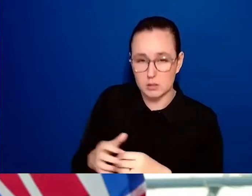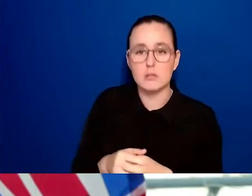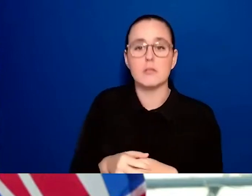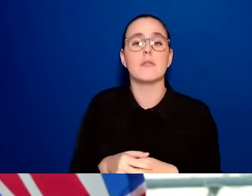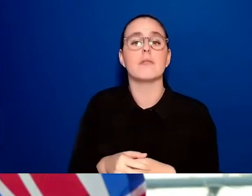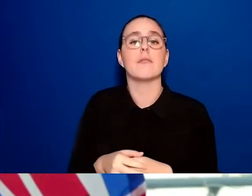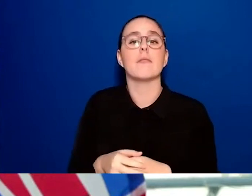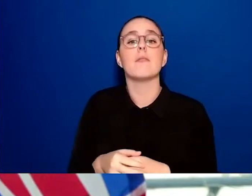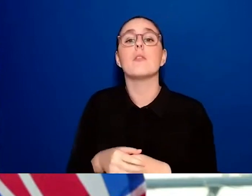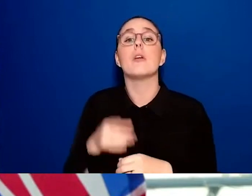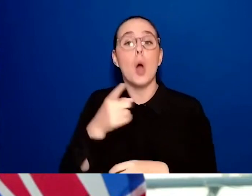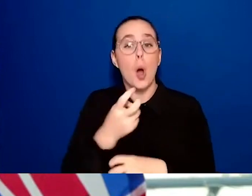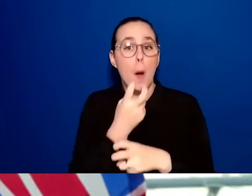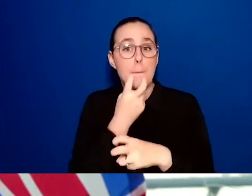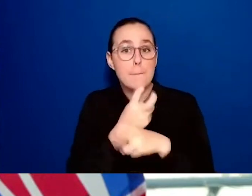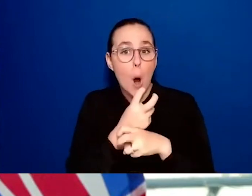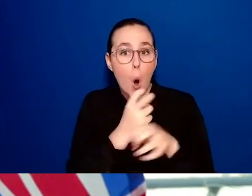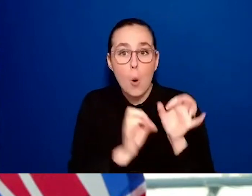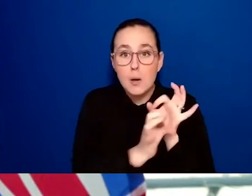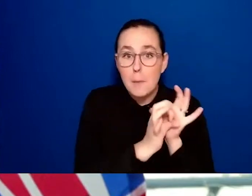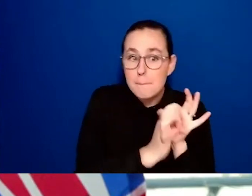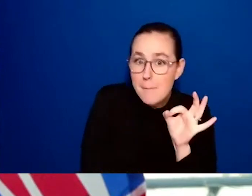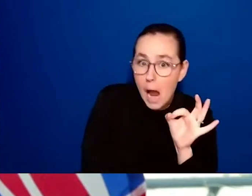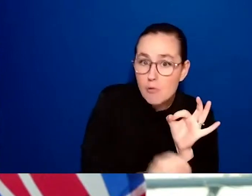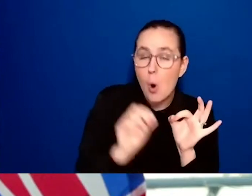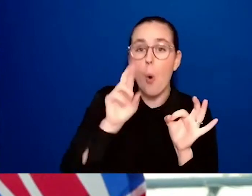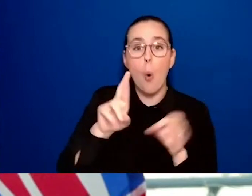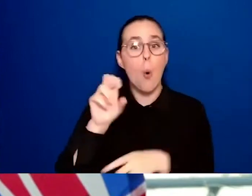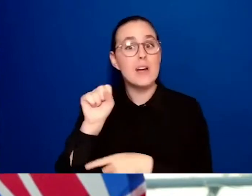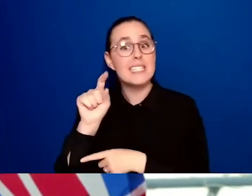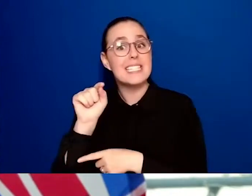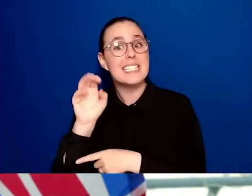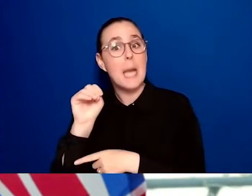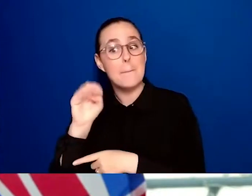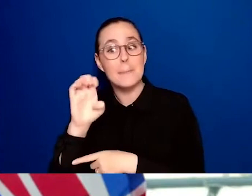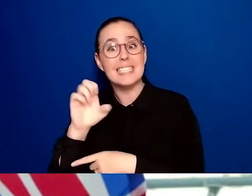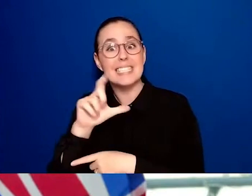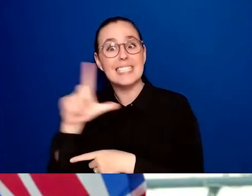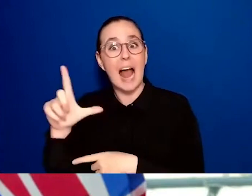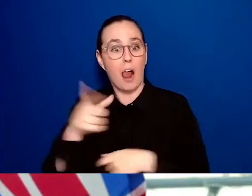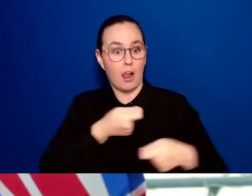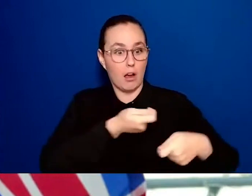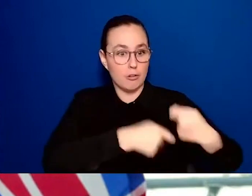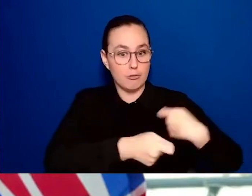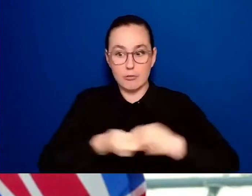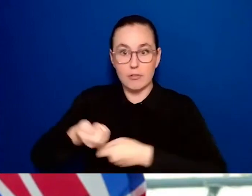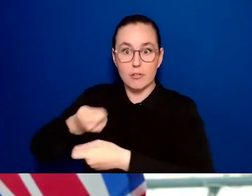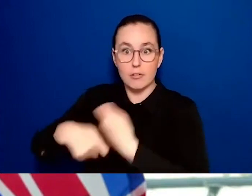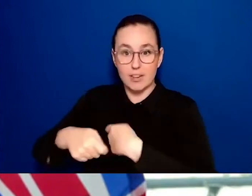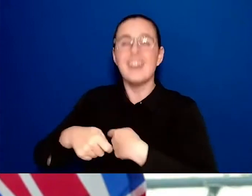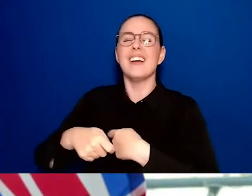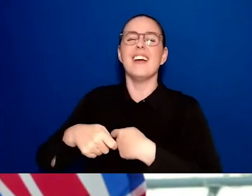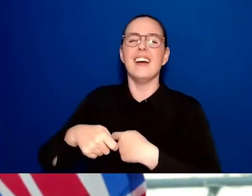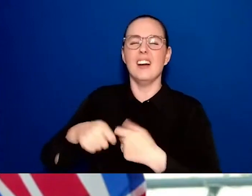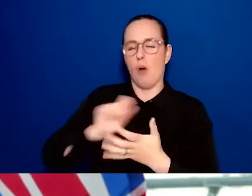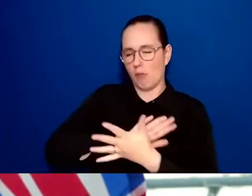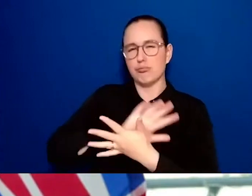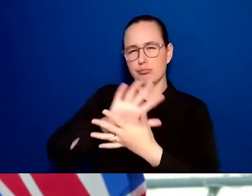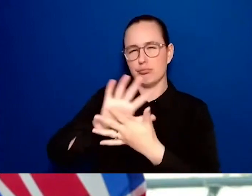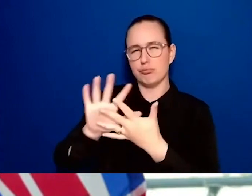stem cell transplant. So this group of people, you will be receiving a text or an email